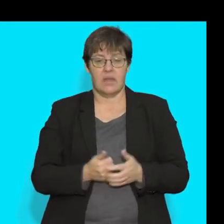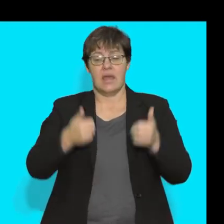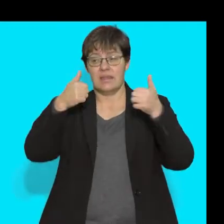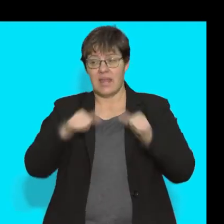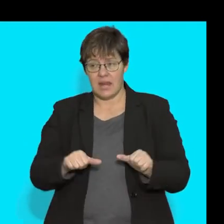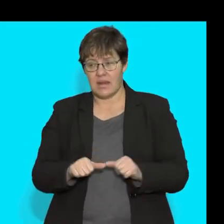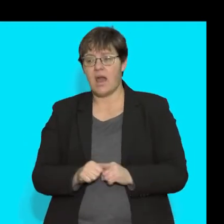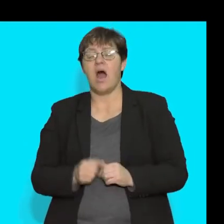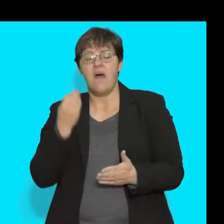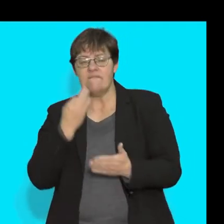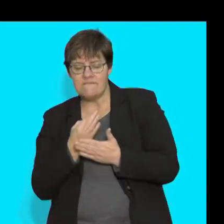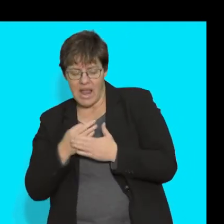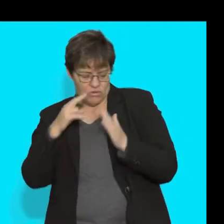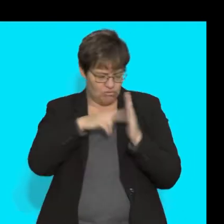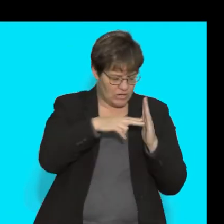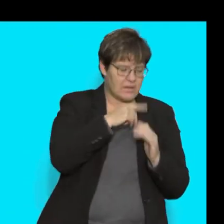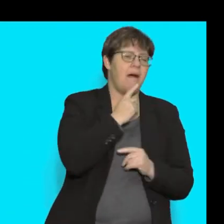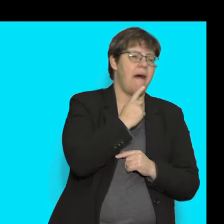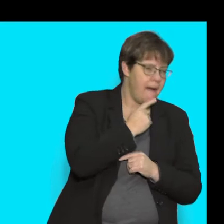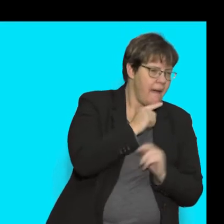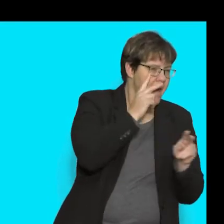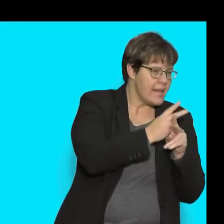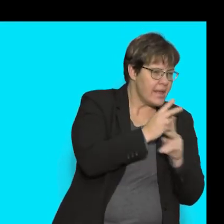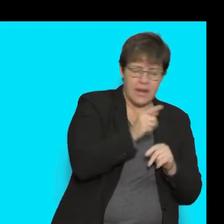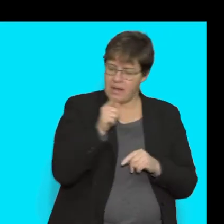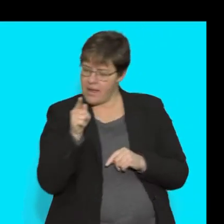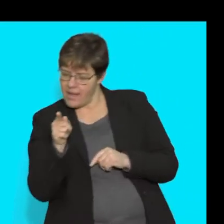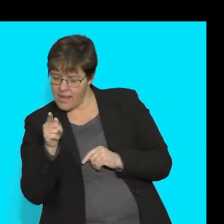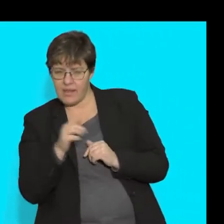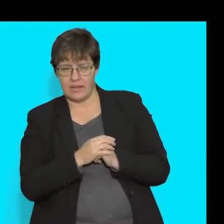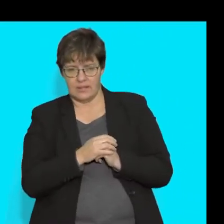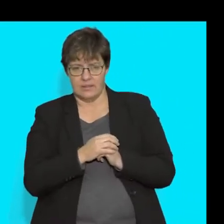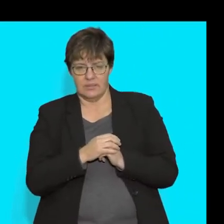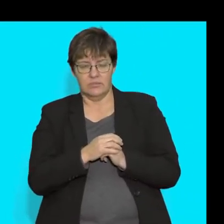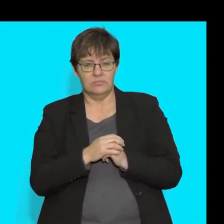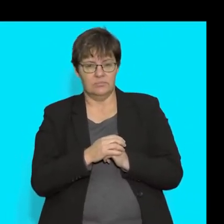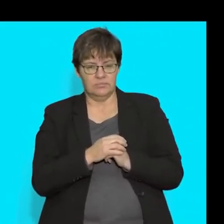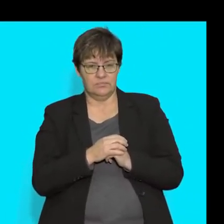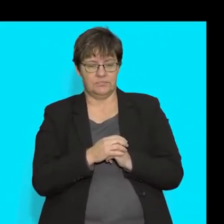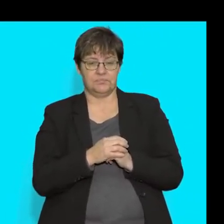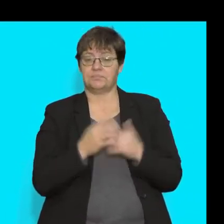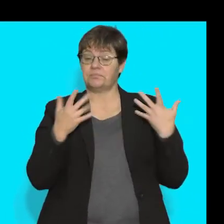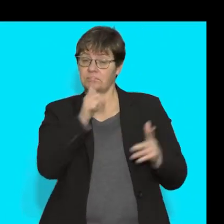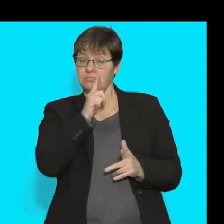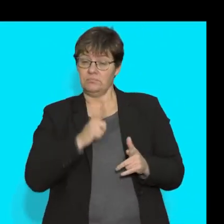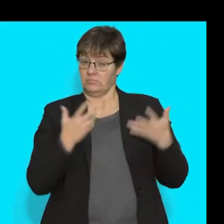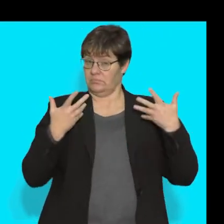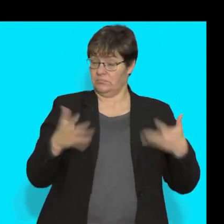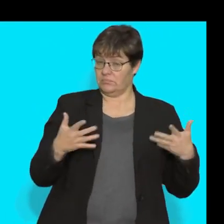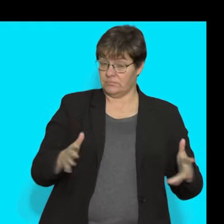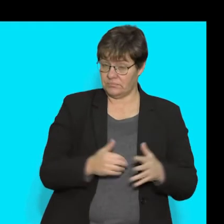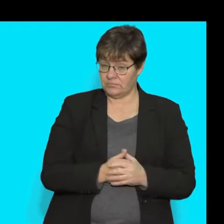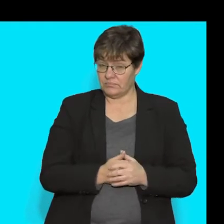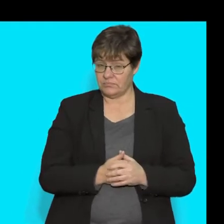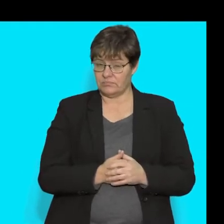And then you read through the facts part again, which means you look at, am I done with what they